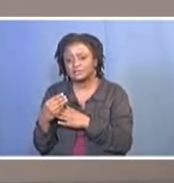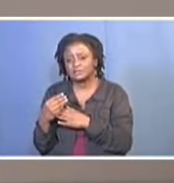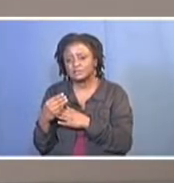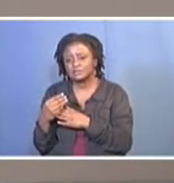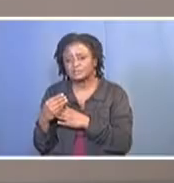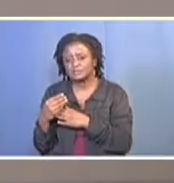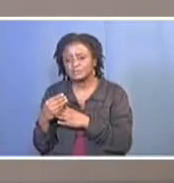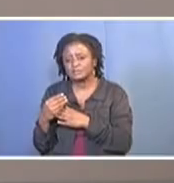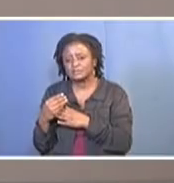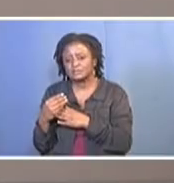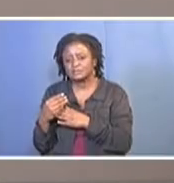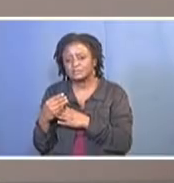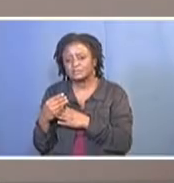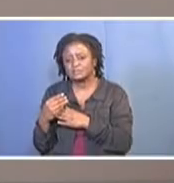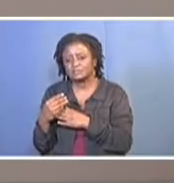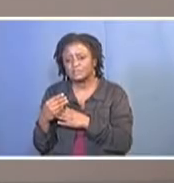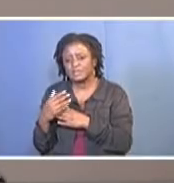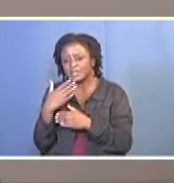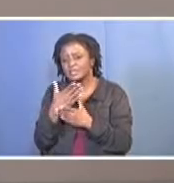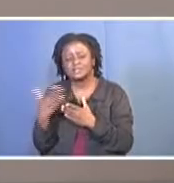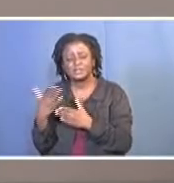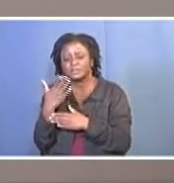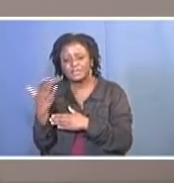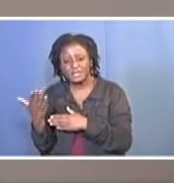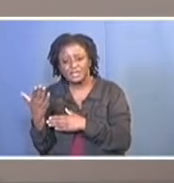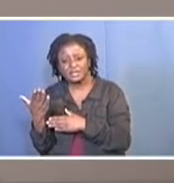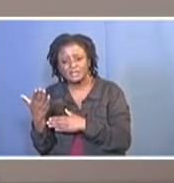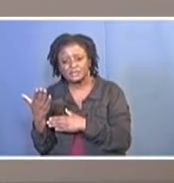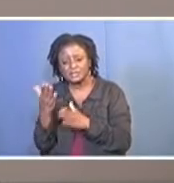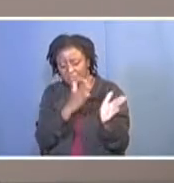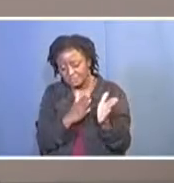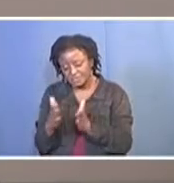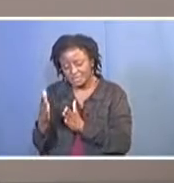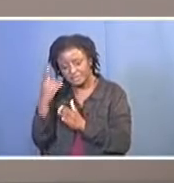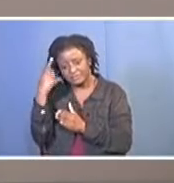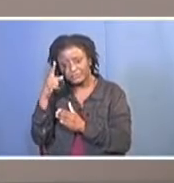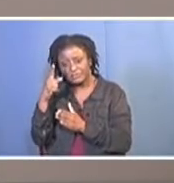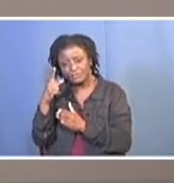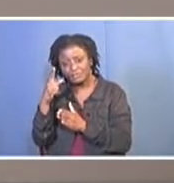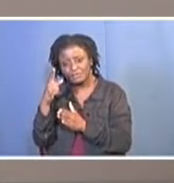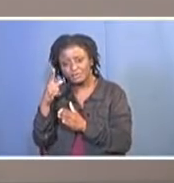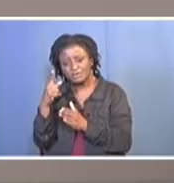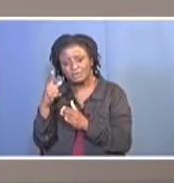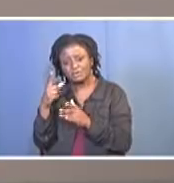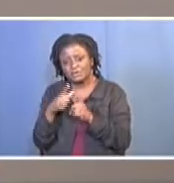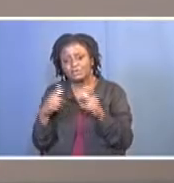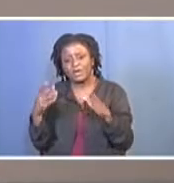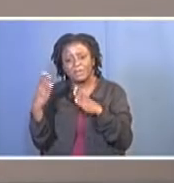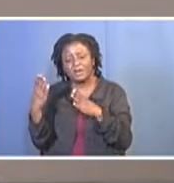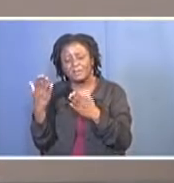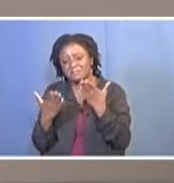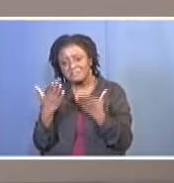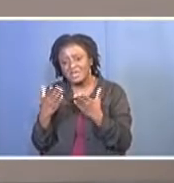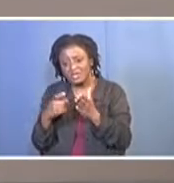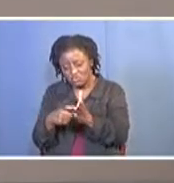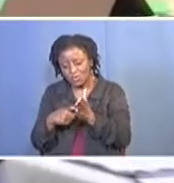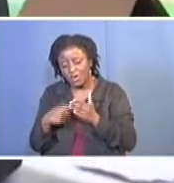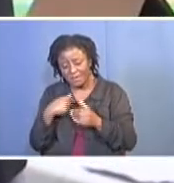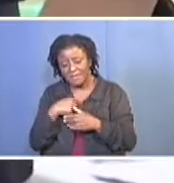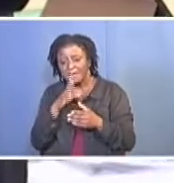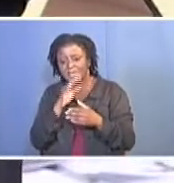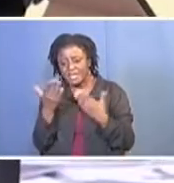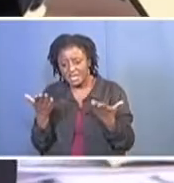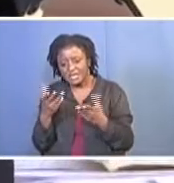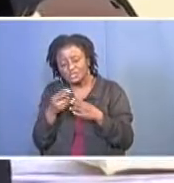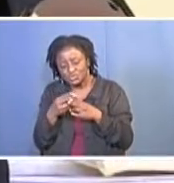because there are some things on the drawing board for Grand Bahama that might require me being here very soon and very quickly.